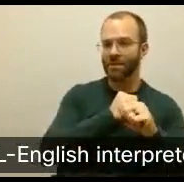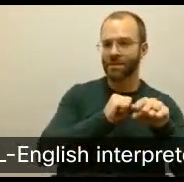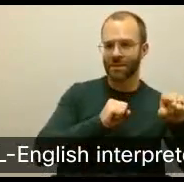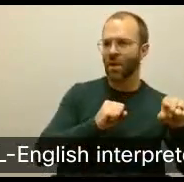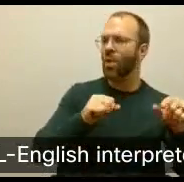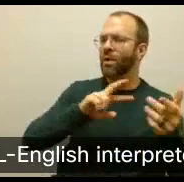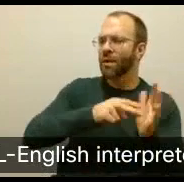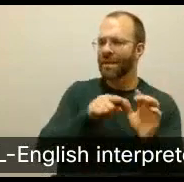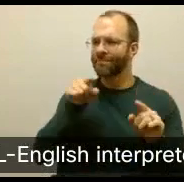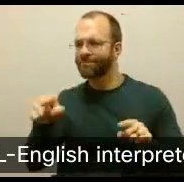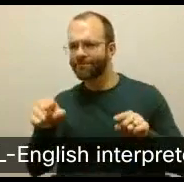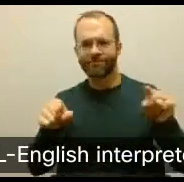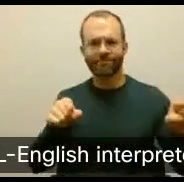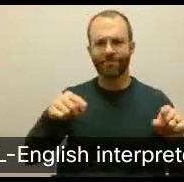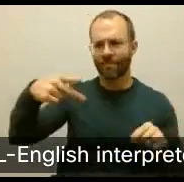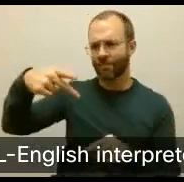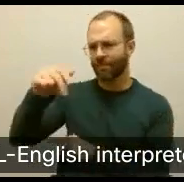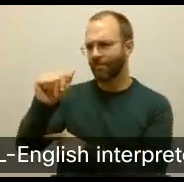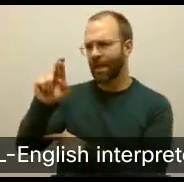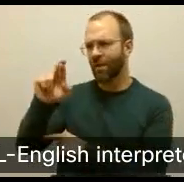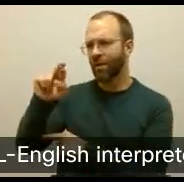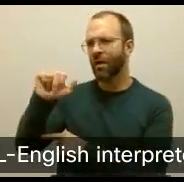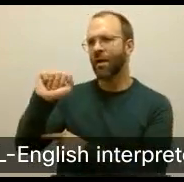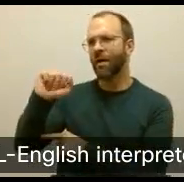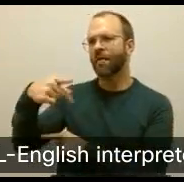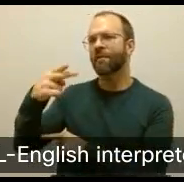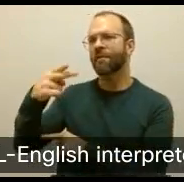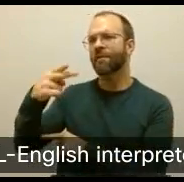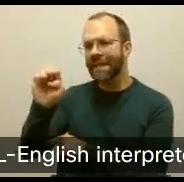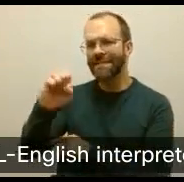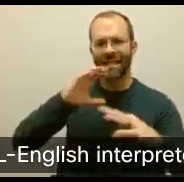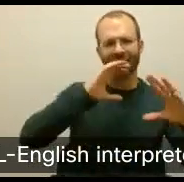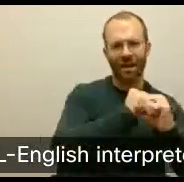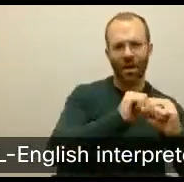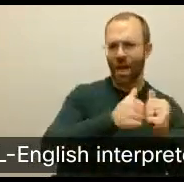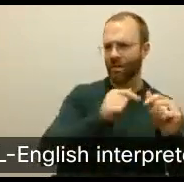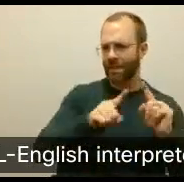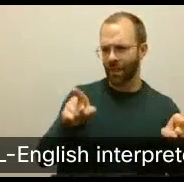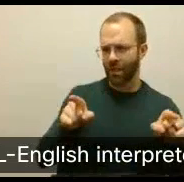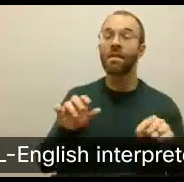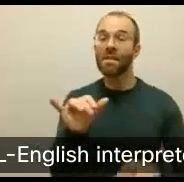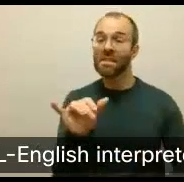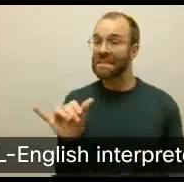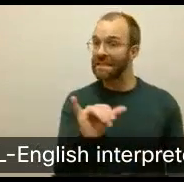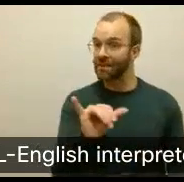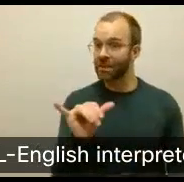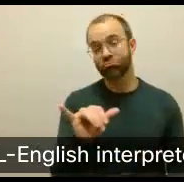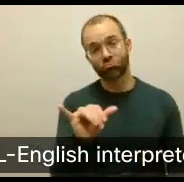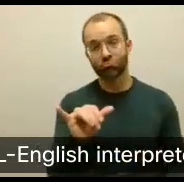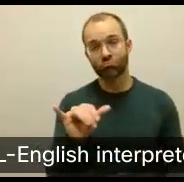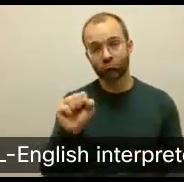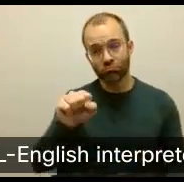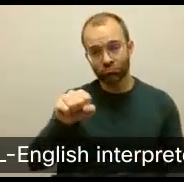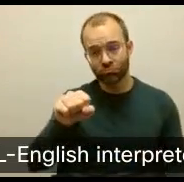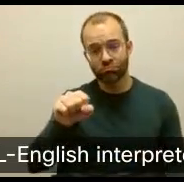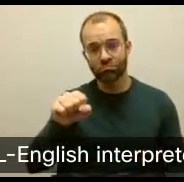say what we mean by paraphrasing and summarizing. So they are similar in